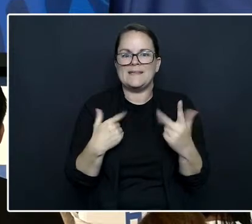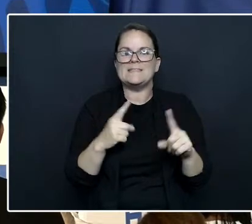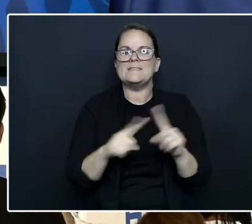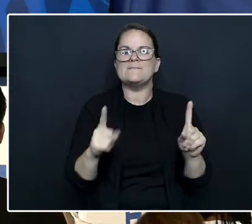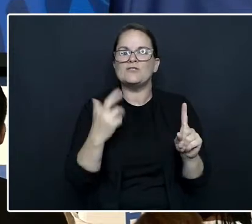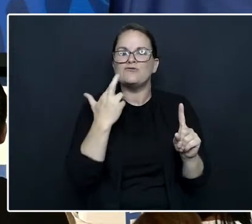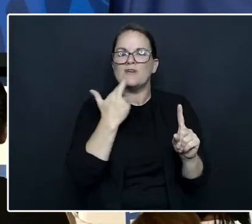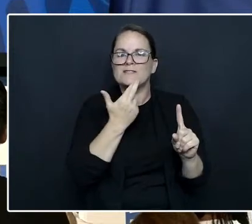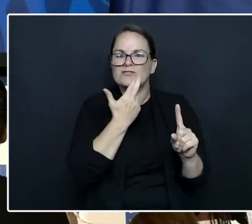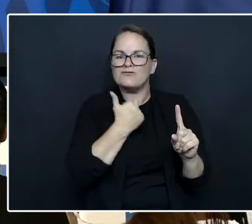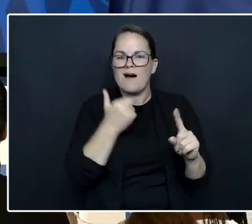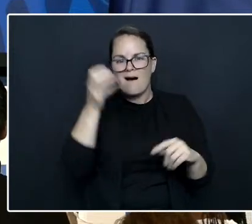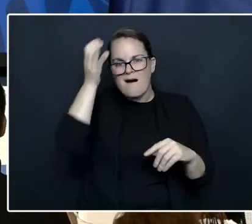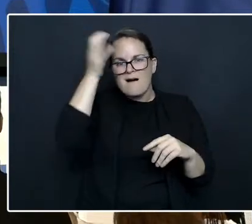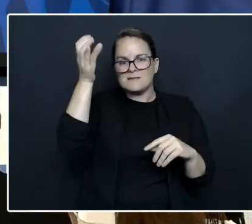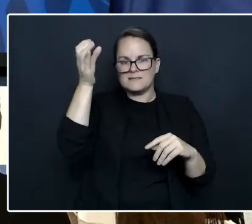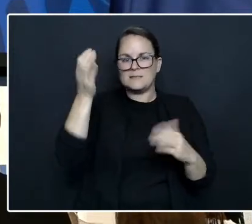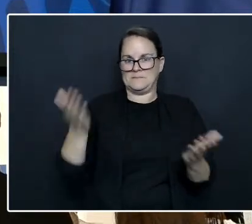Vegas.